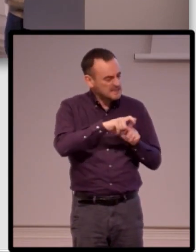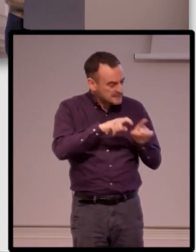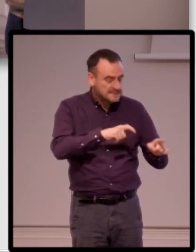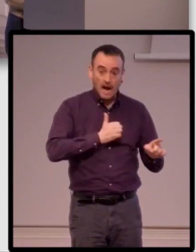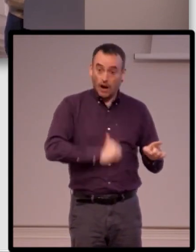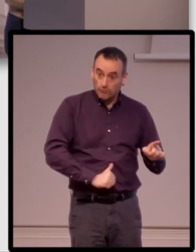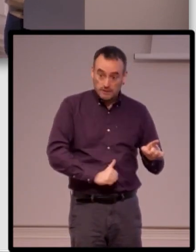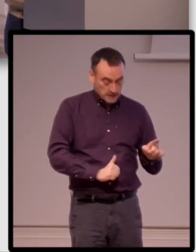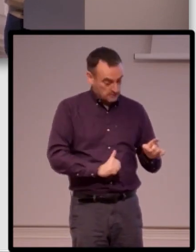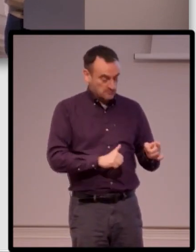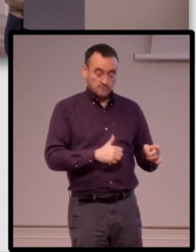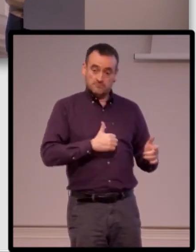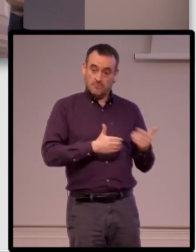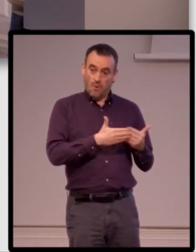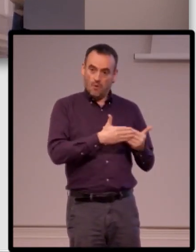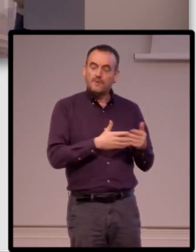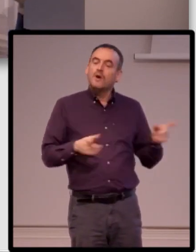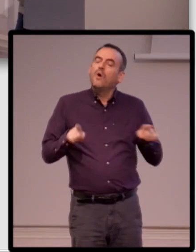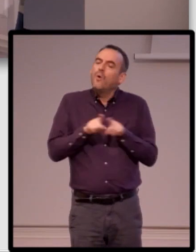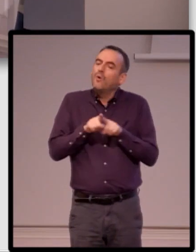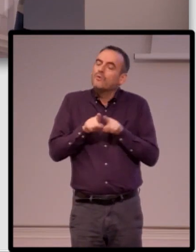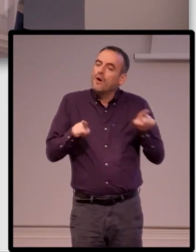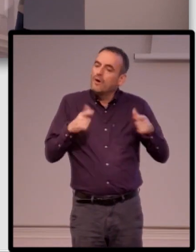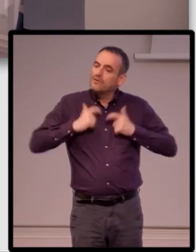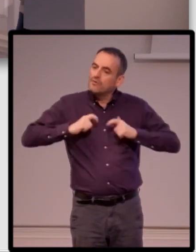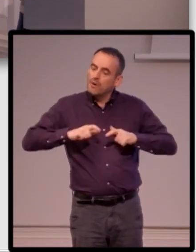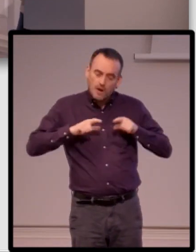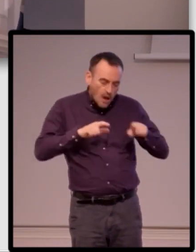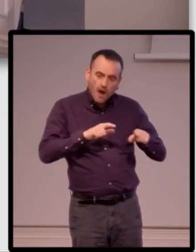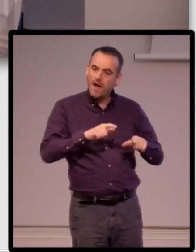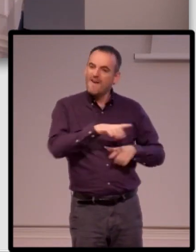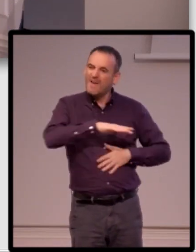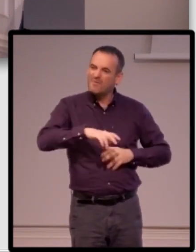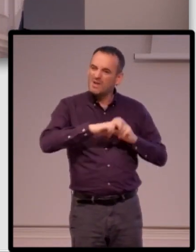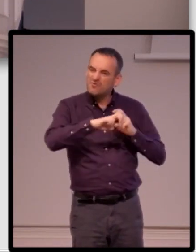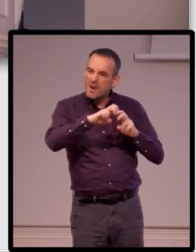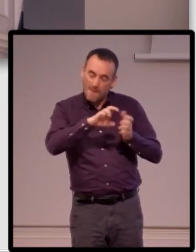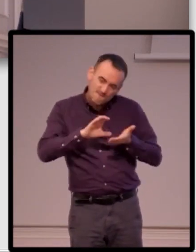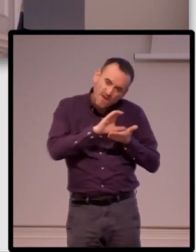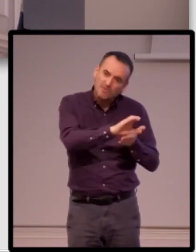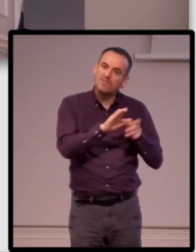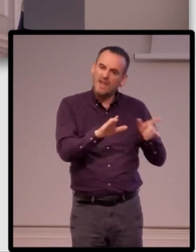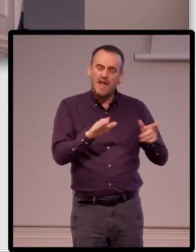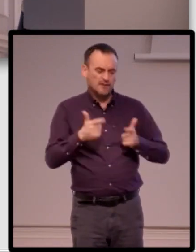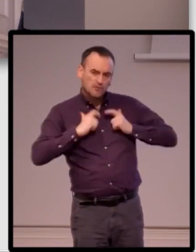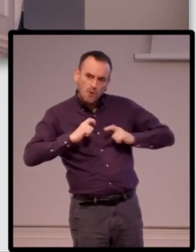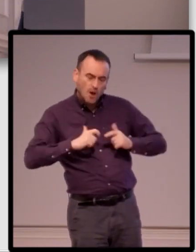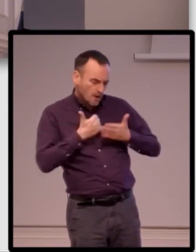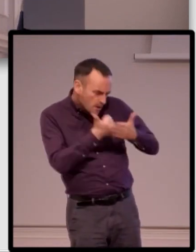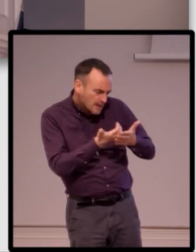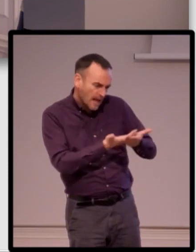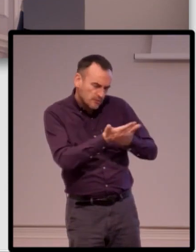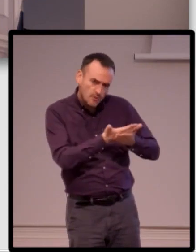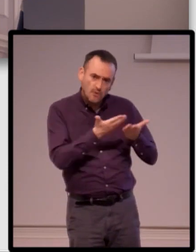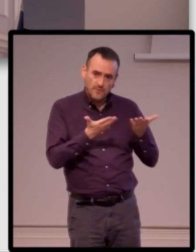They also, though, fund trips away for families to relax together and generally act as counsellors. And charity's